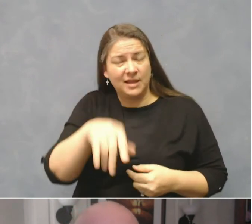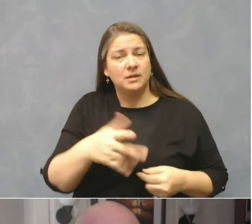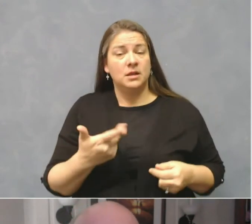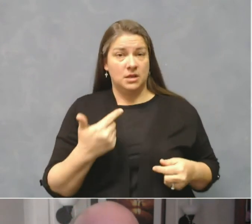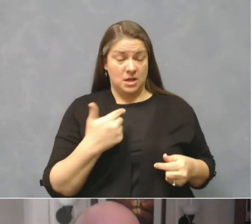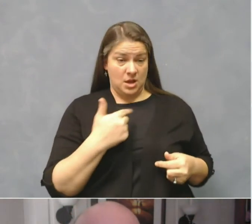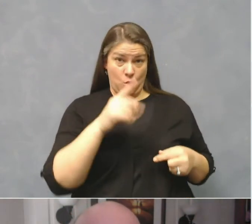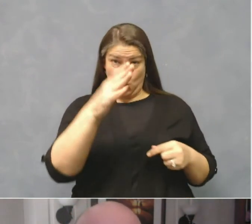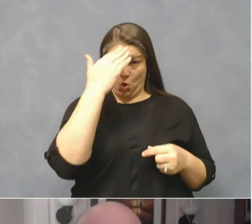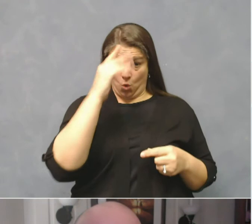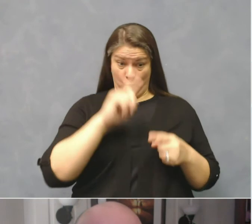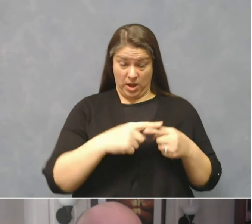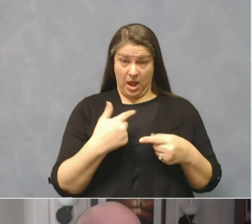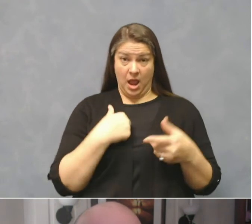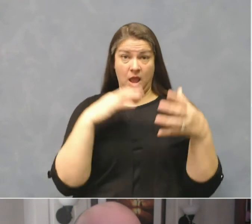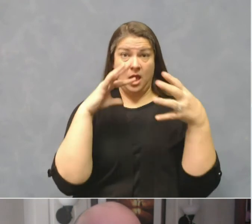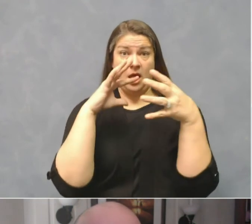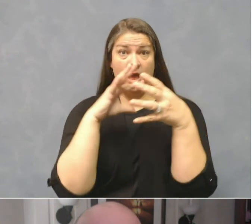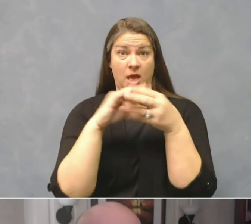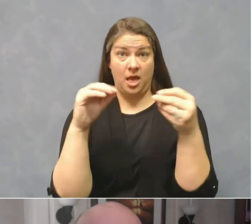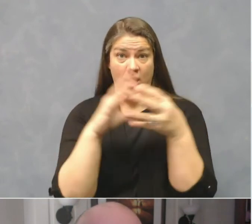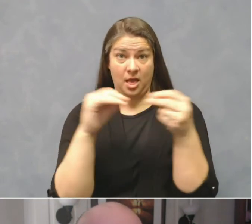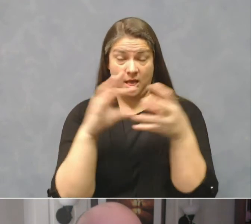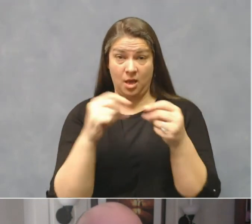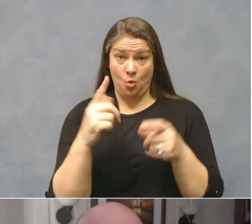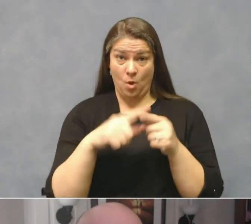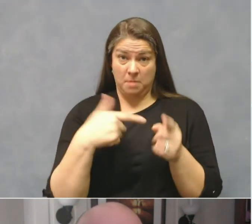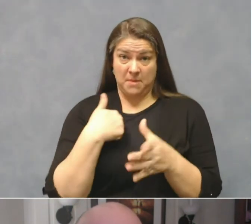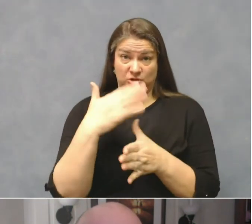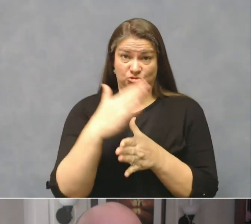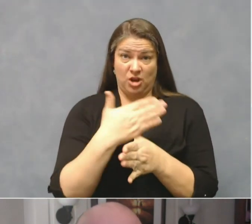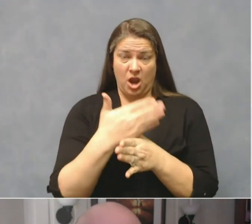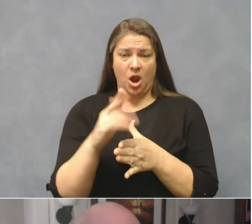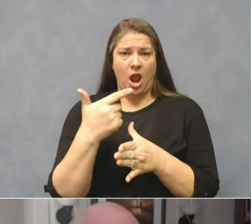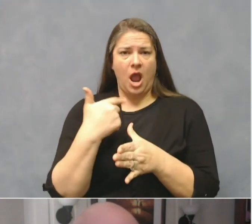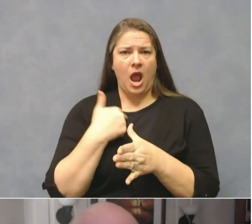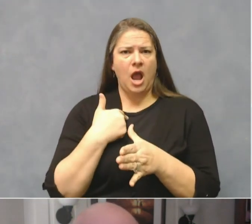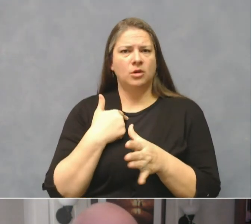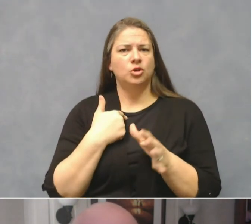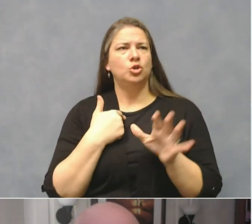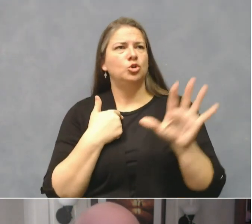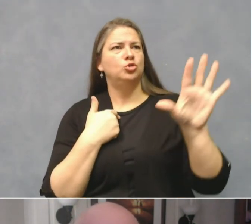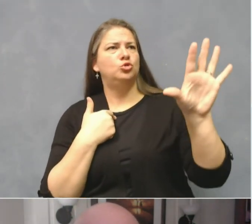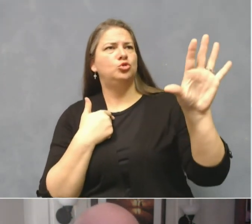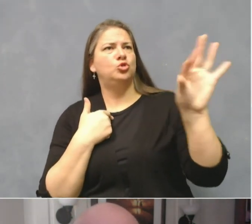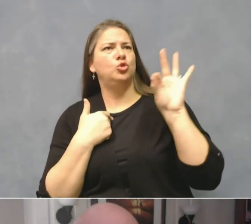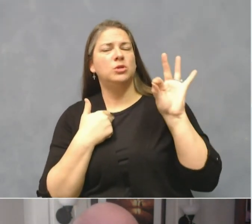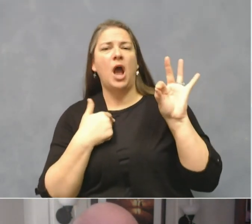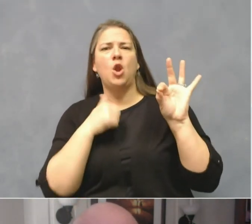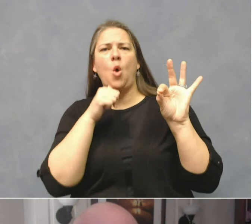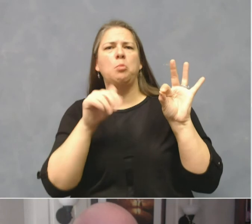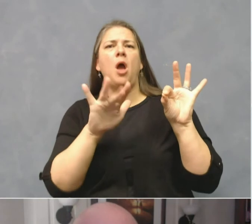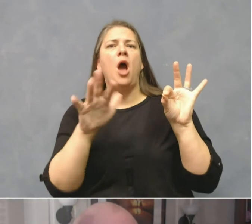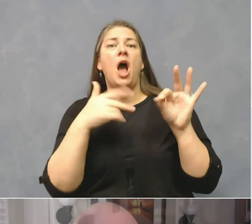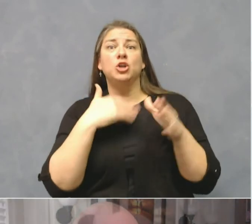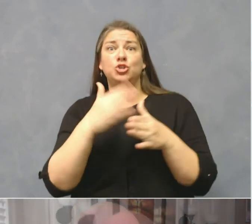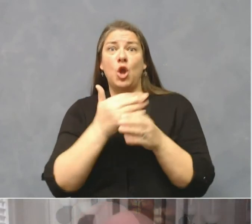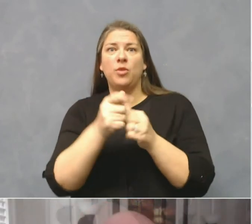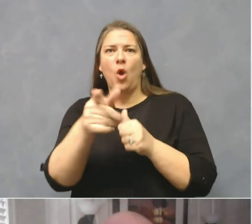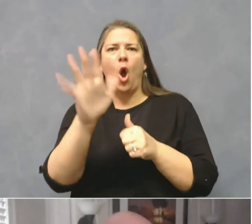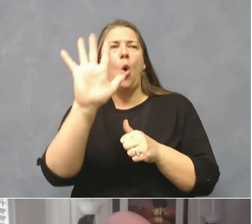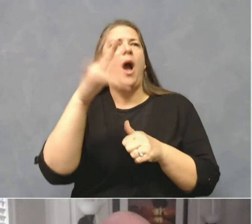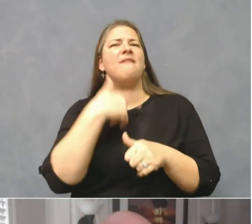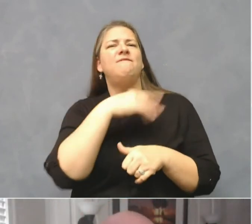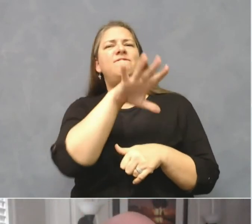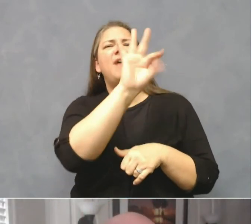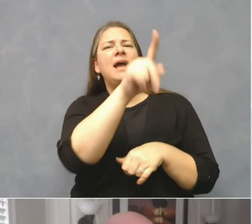making choices about which ones I share, but they're not random choices. We pick data to share with you that we